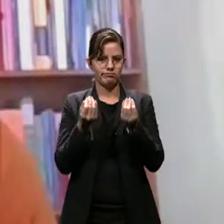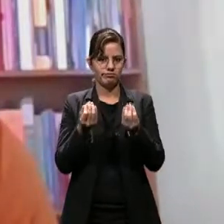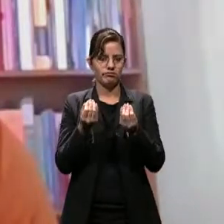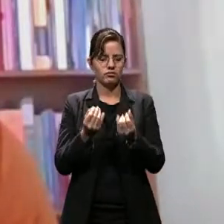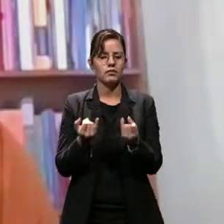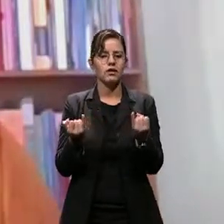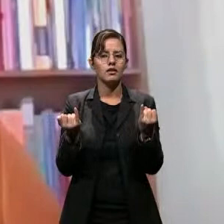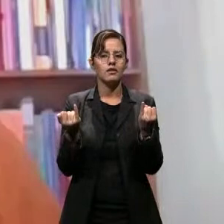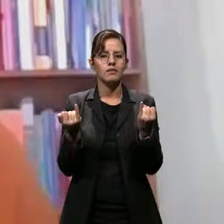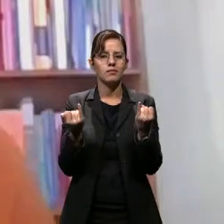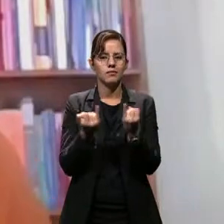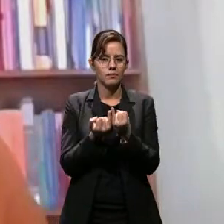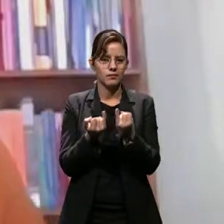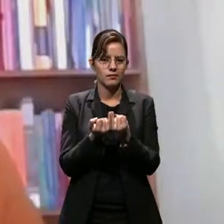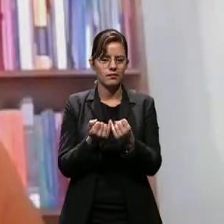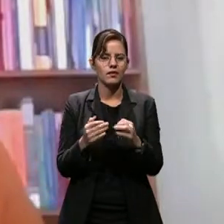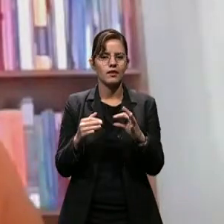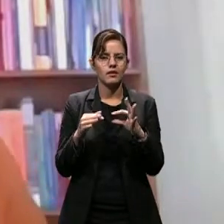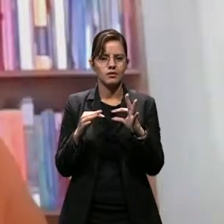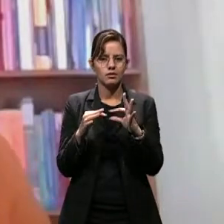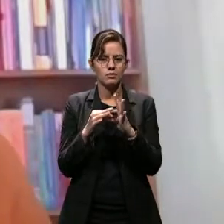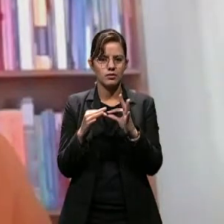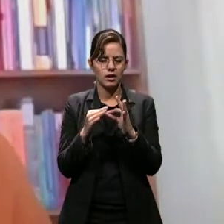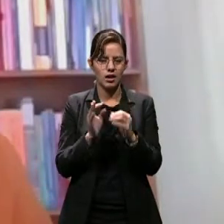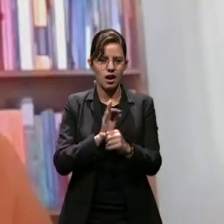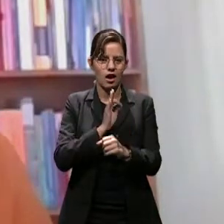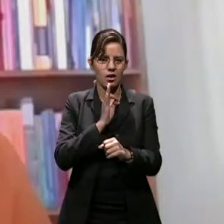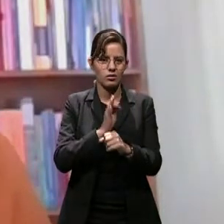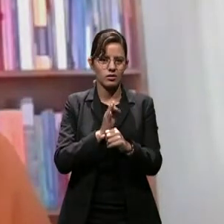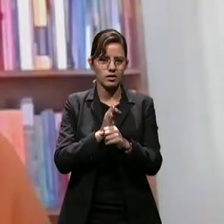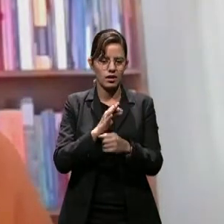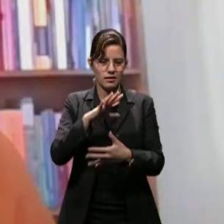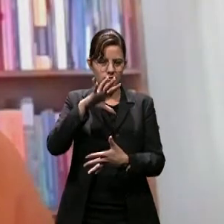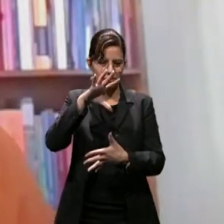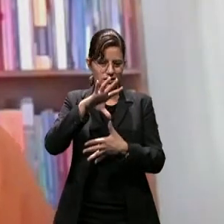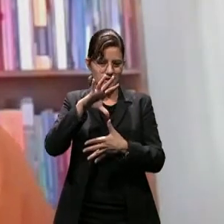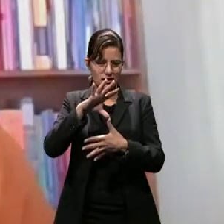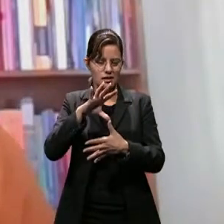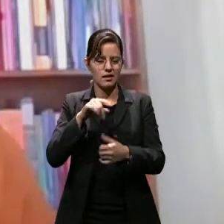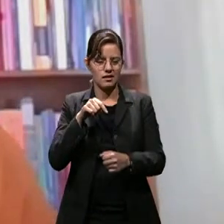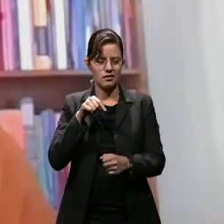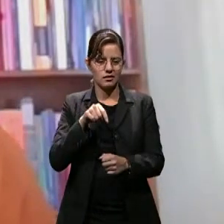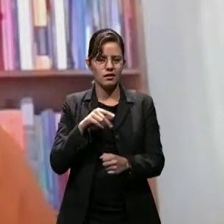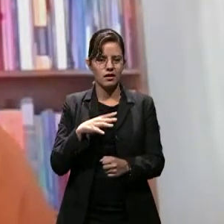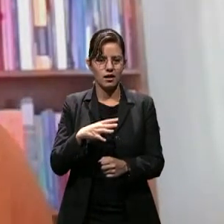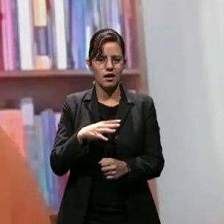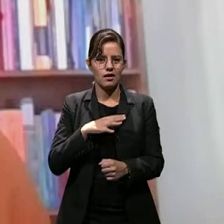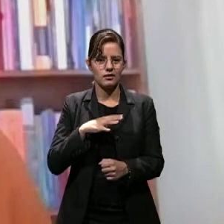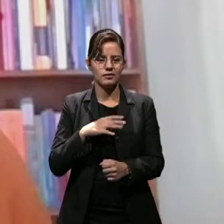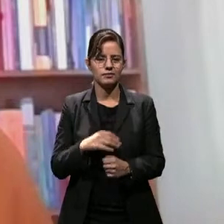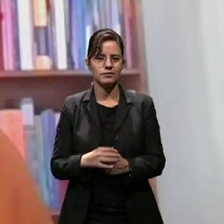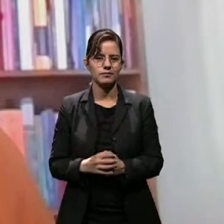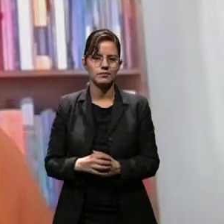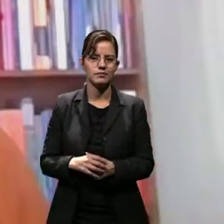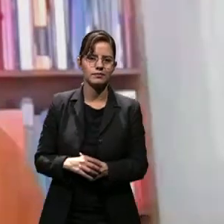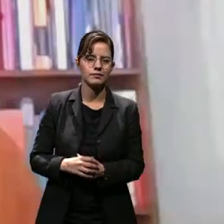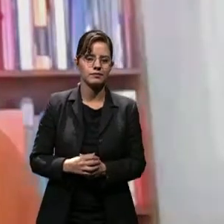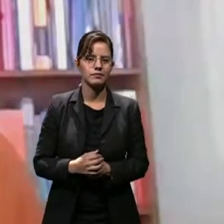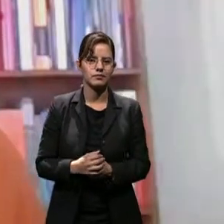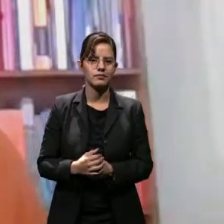And she also talked about the path that we are going down in the region